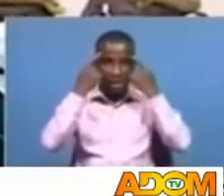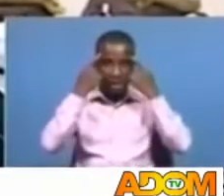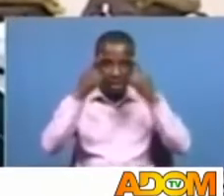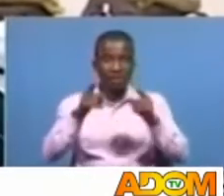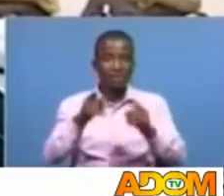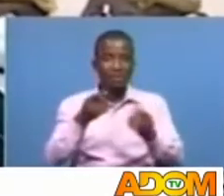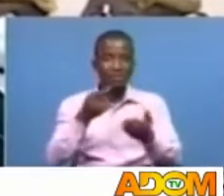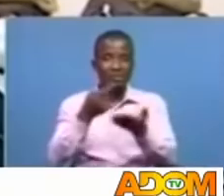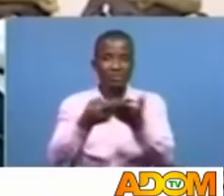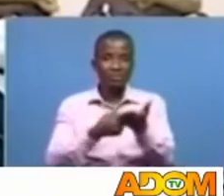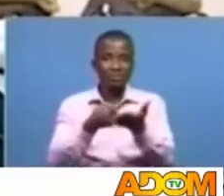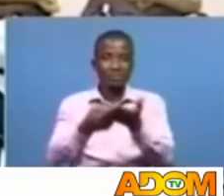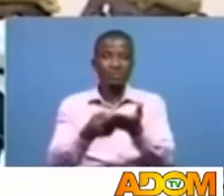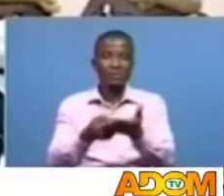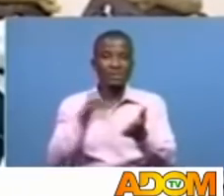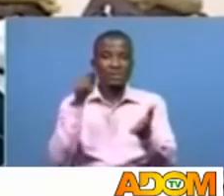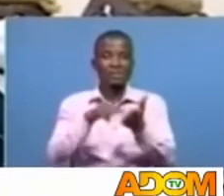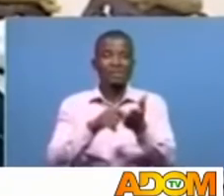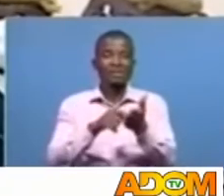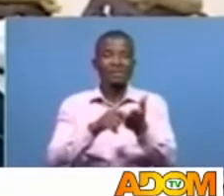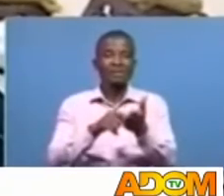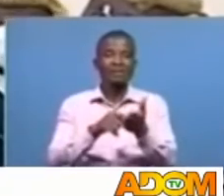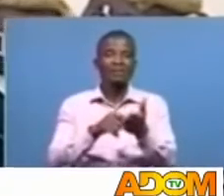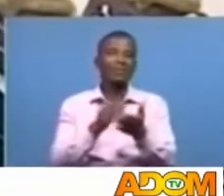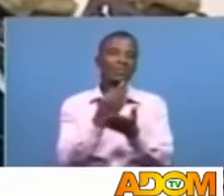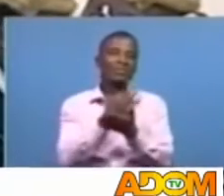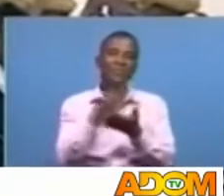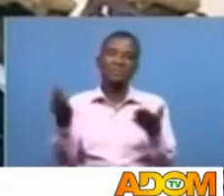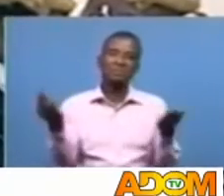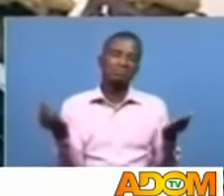this, this application must fail.